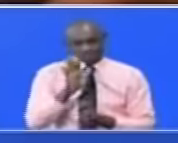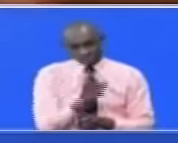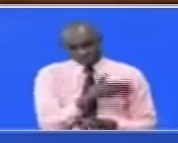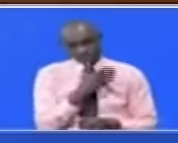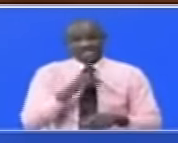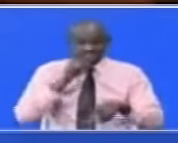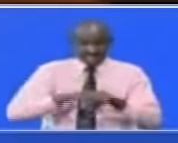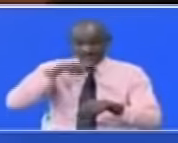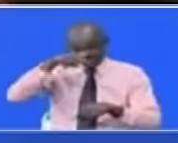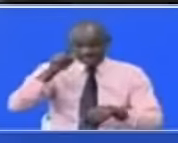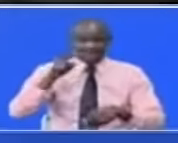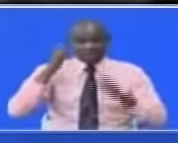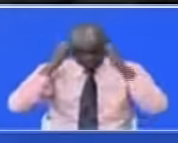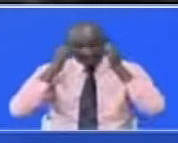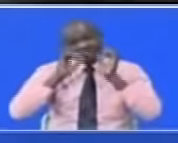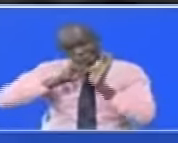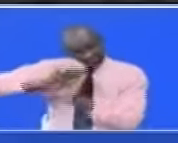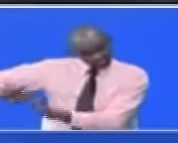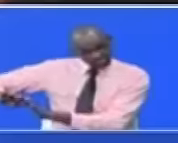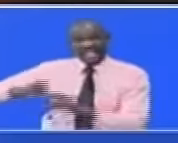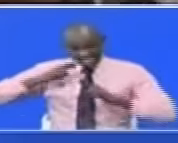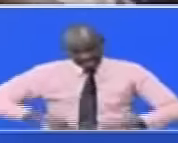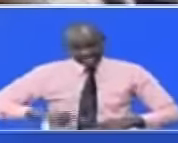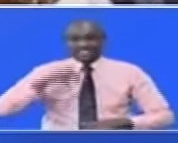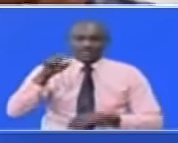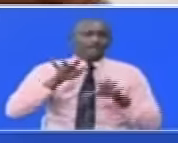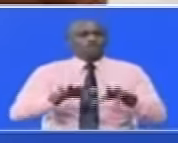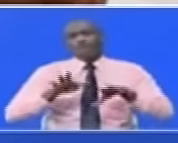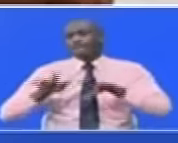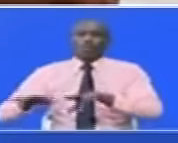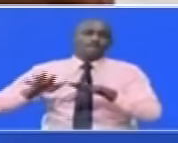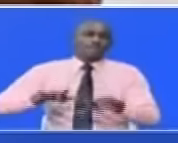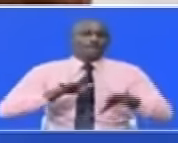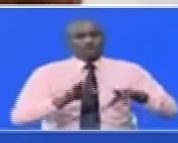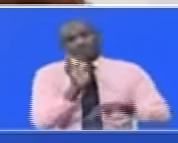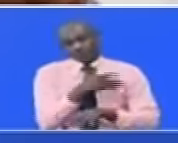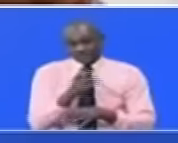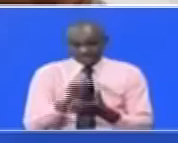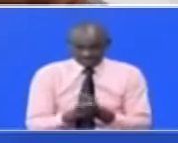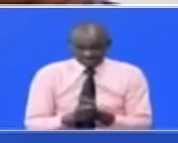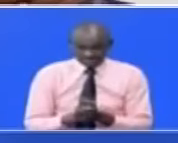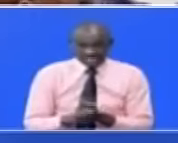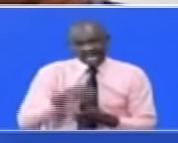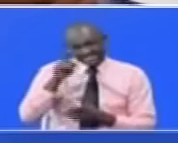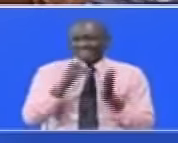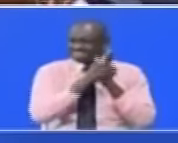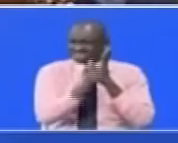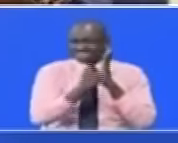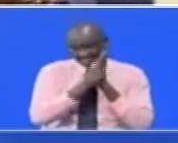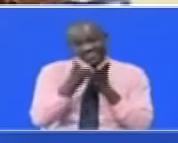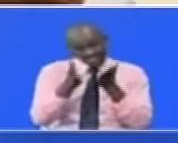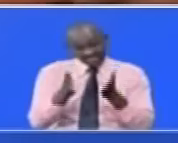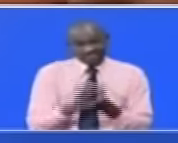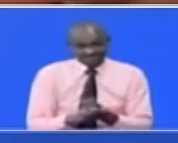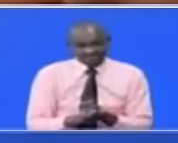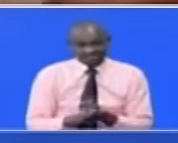When she's been studying in her spare time during holidays such as this long December break, Gathoni plays the piano. She hopes to be an ardent